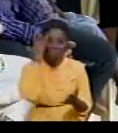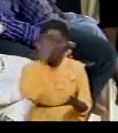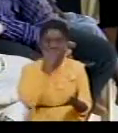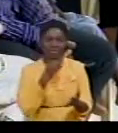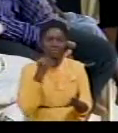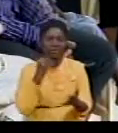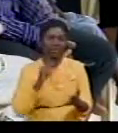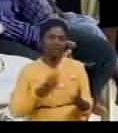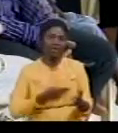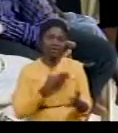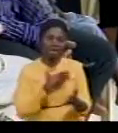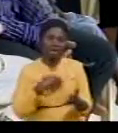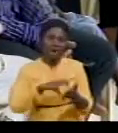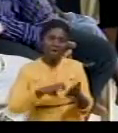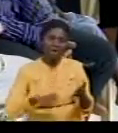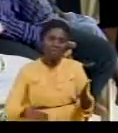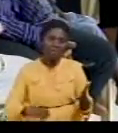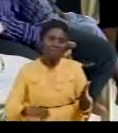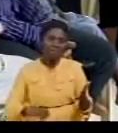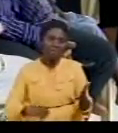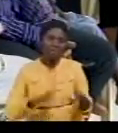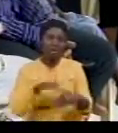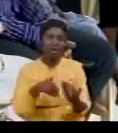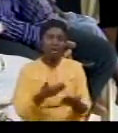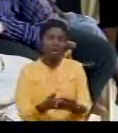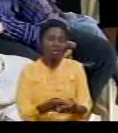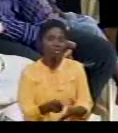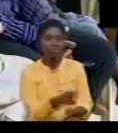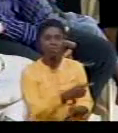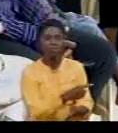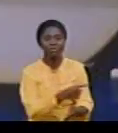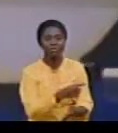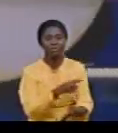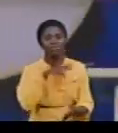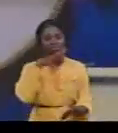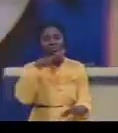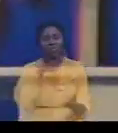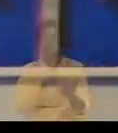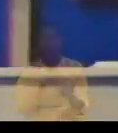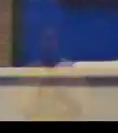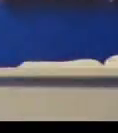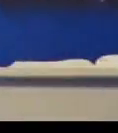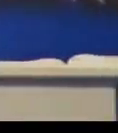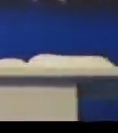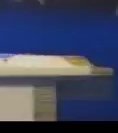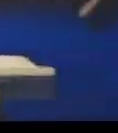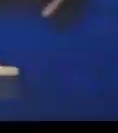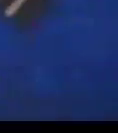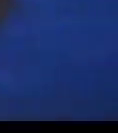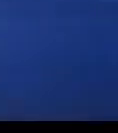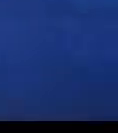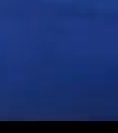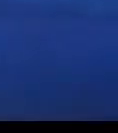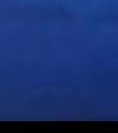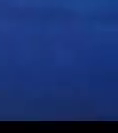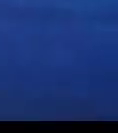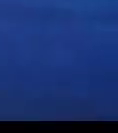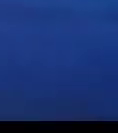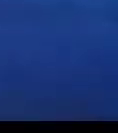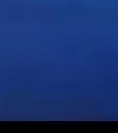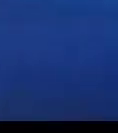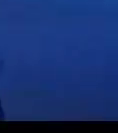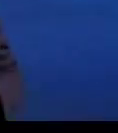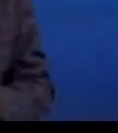and removes all those infirmities and evil things. We are cleansed